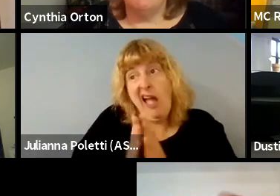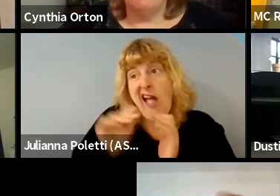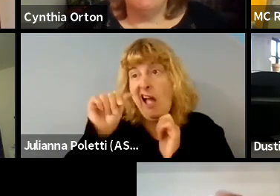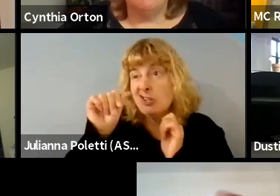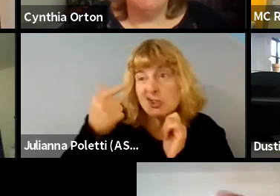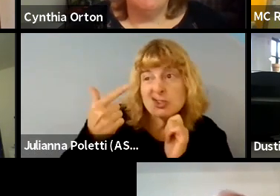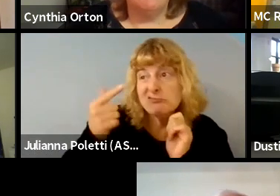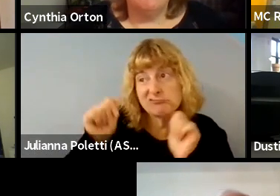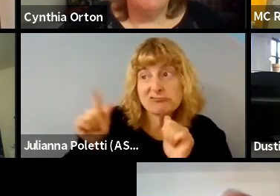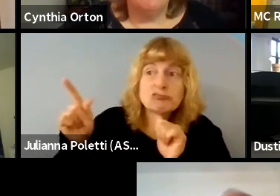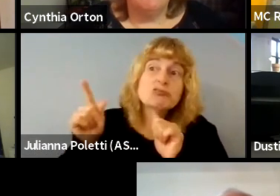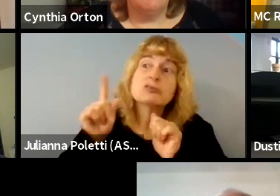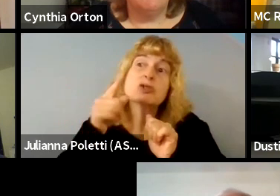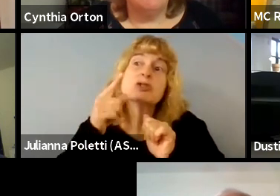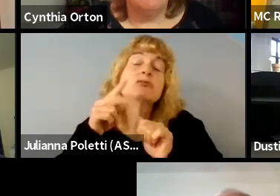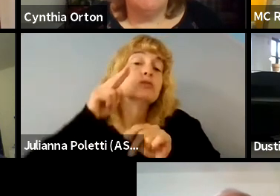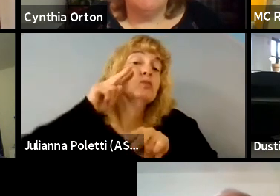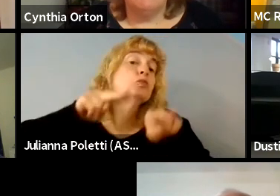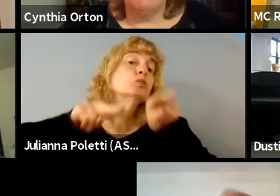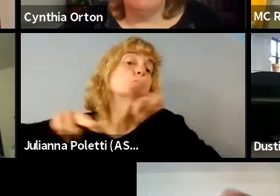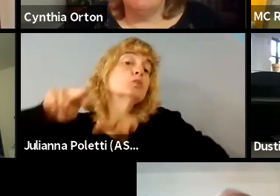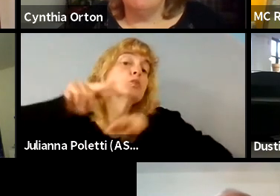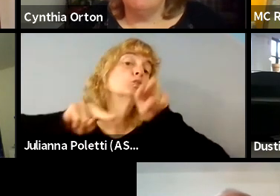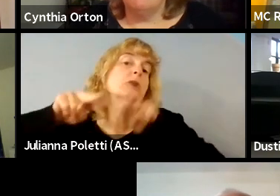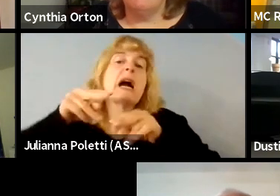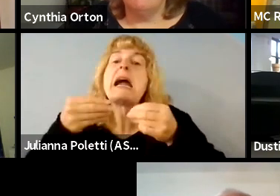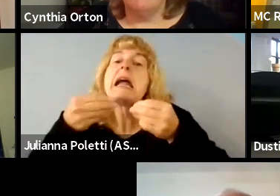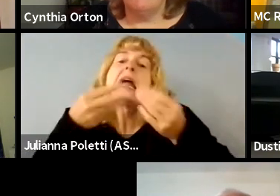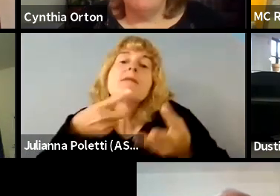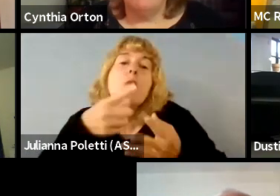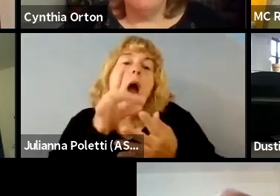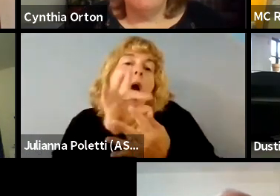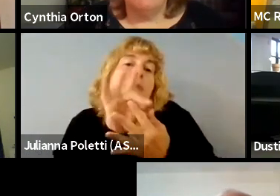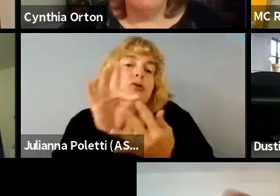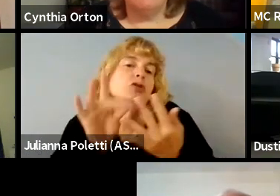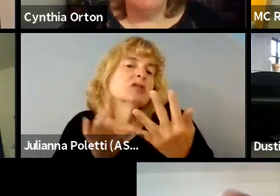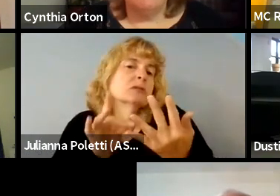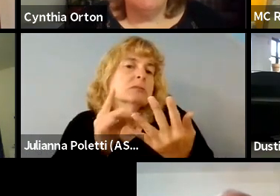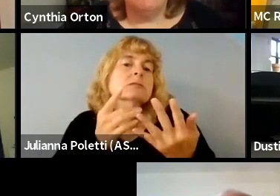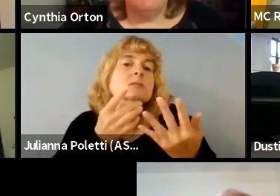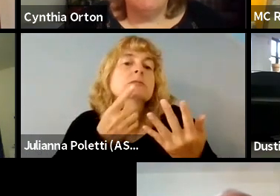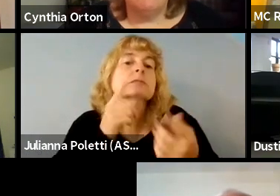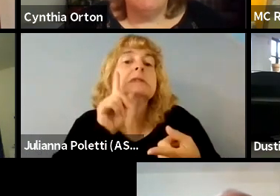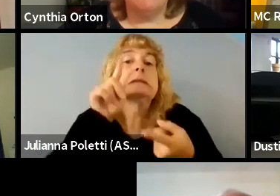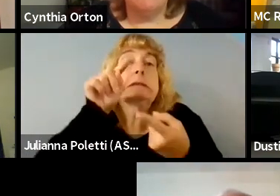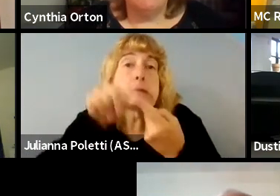of analysis to be able to give you options right now until you have your own attorney